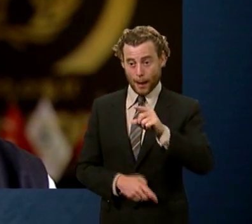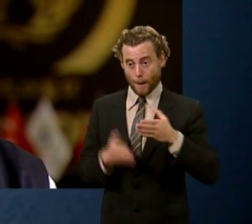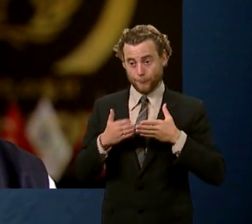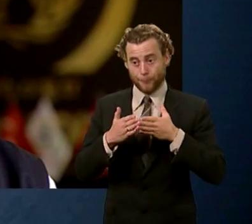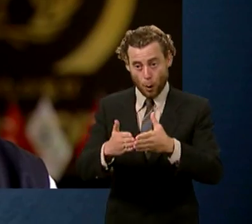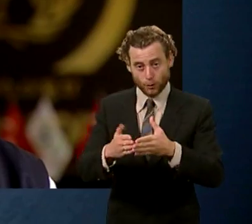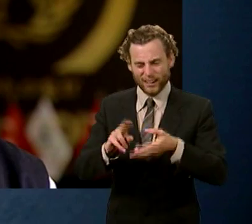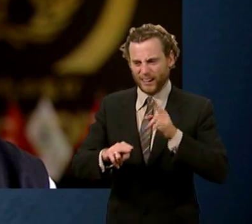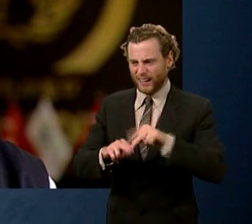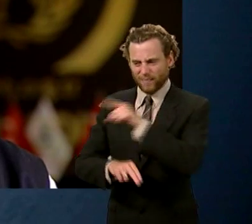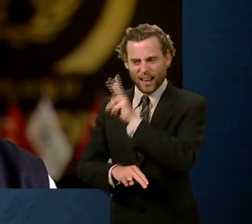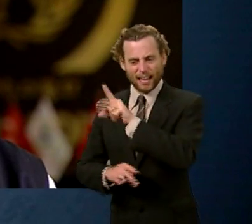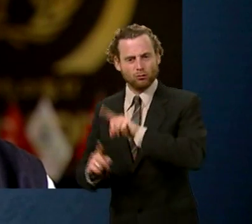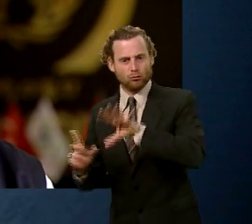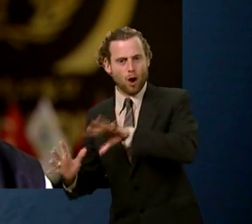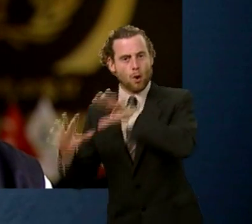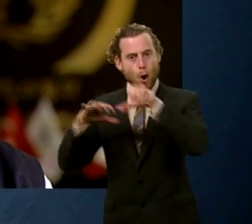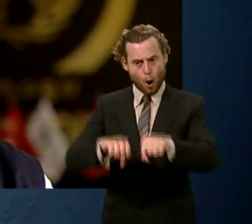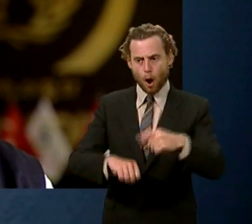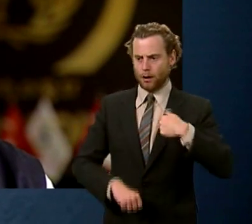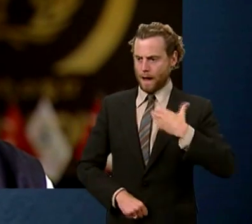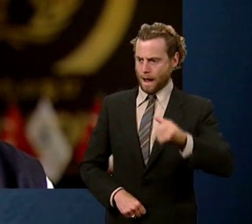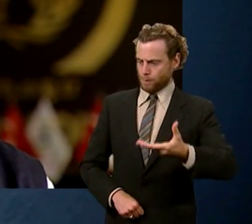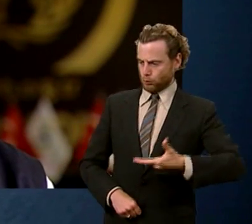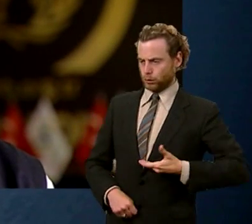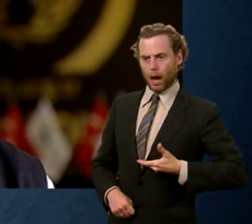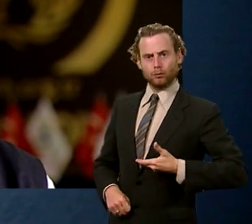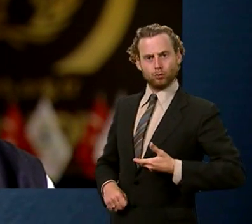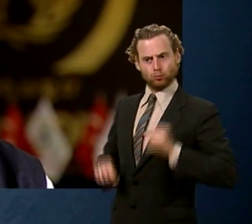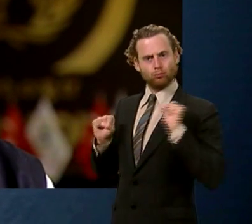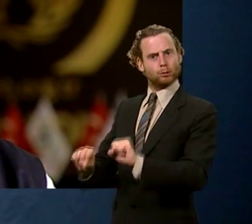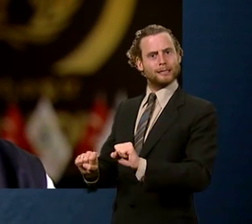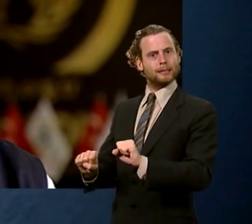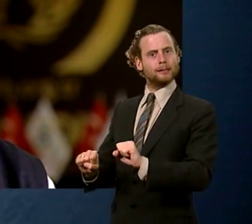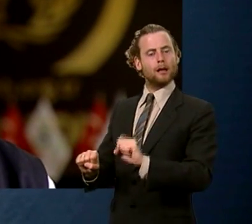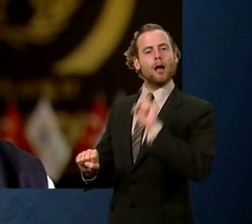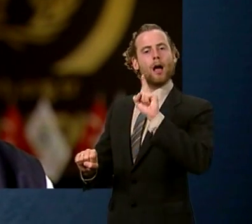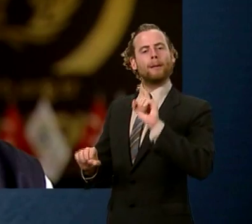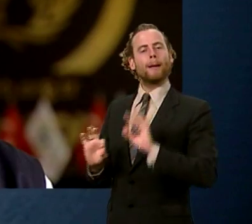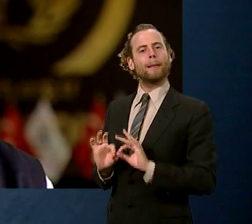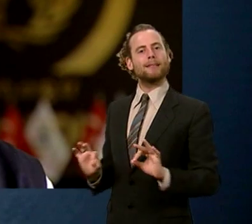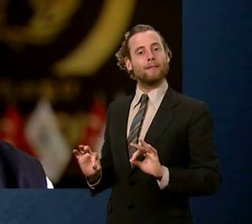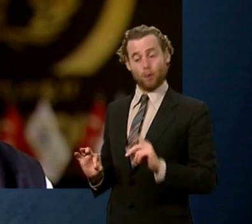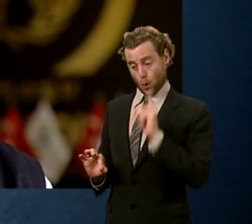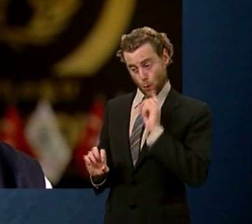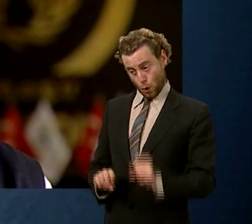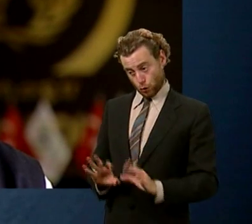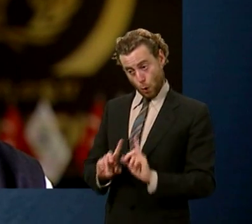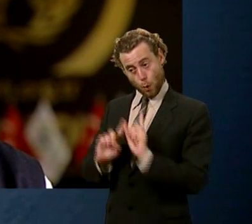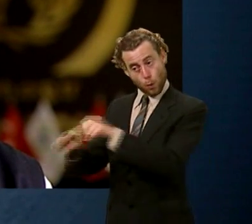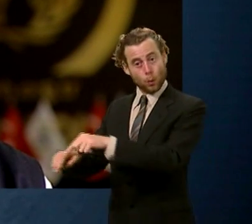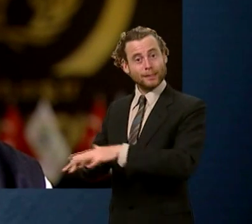to illegally invade it, we'd use our right to passive resistance. We'd throw them into the sea.